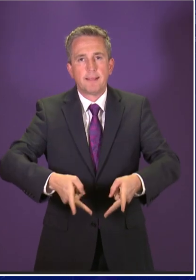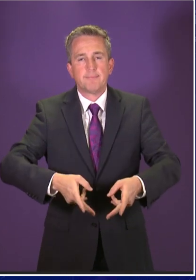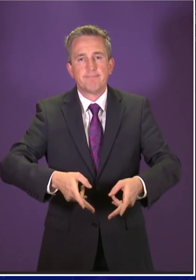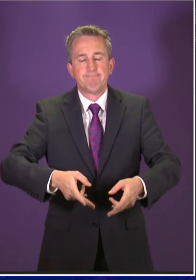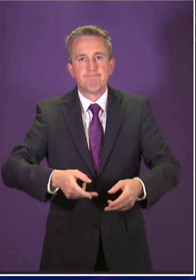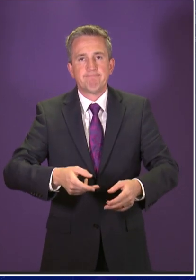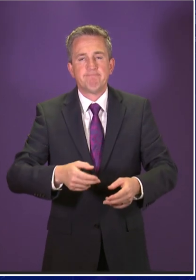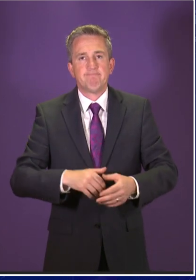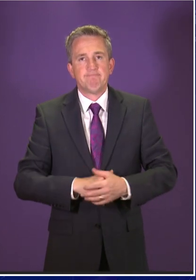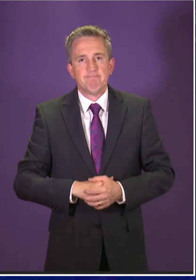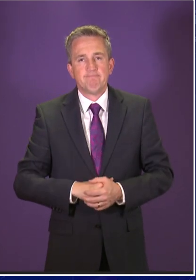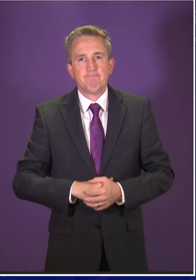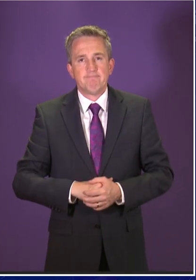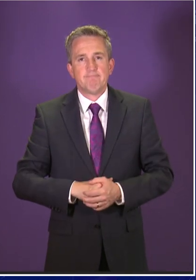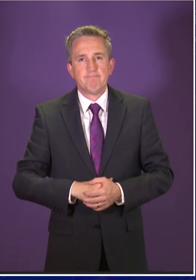Thus,